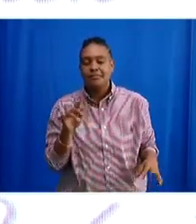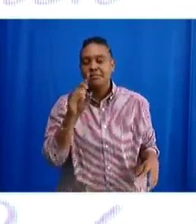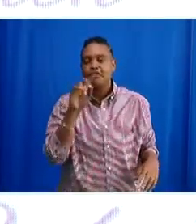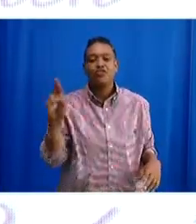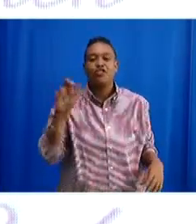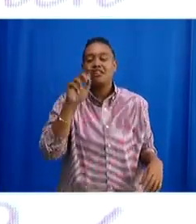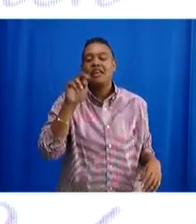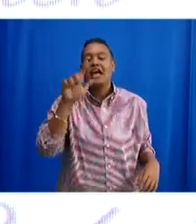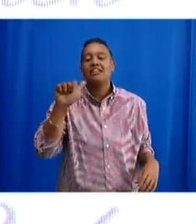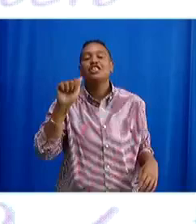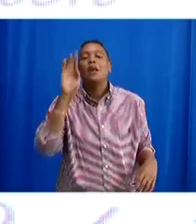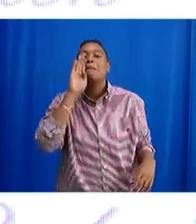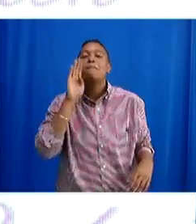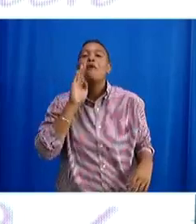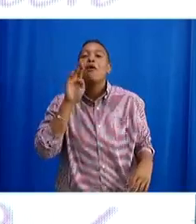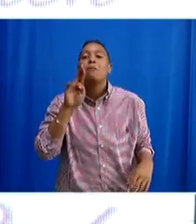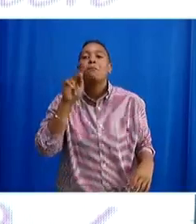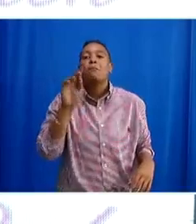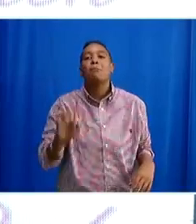Dr. Angela Brown Burke,